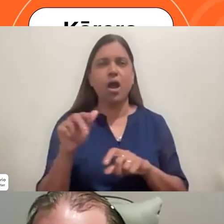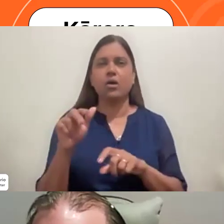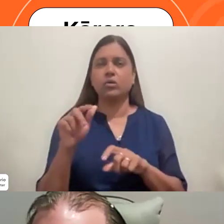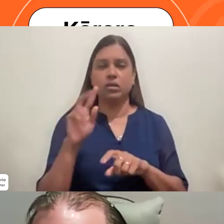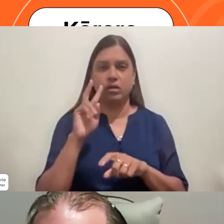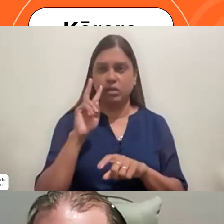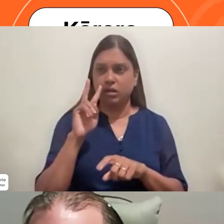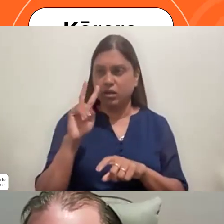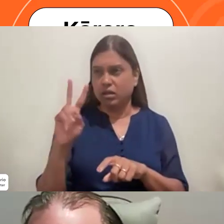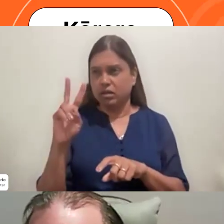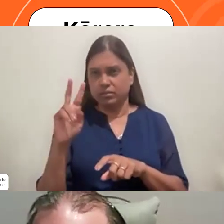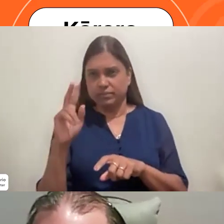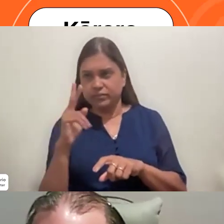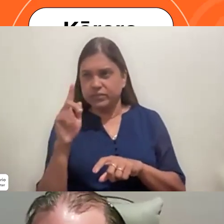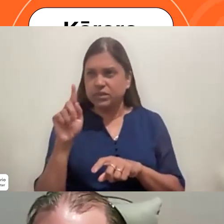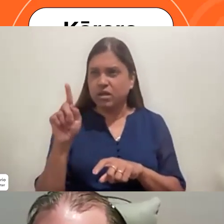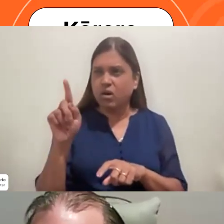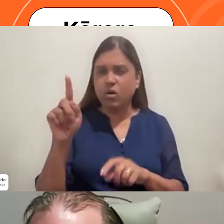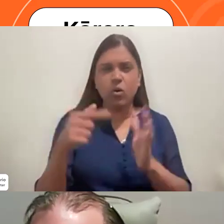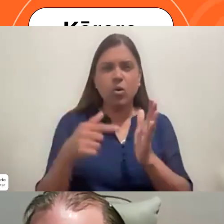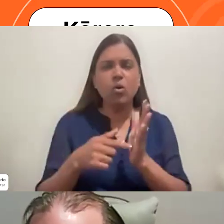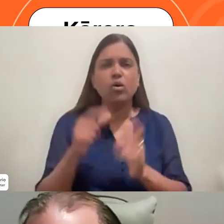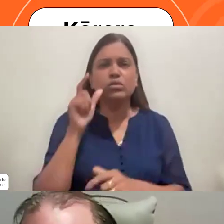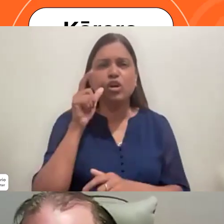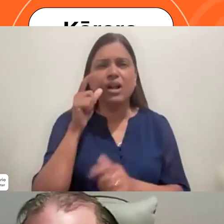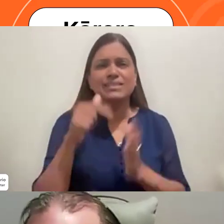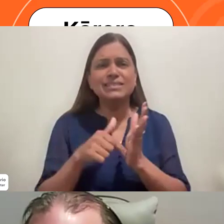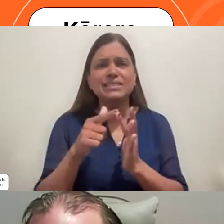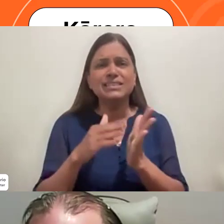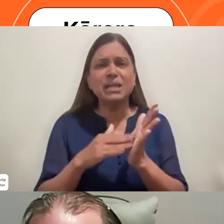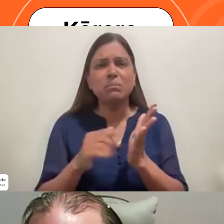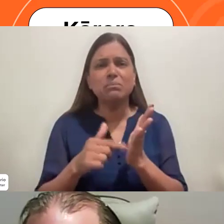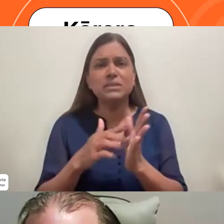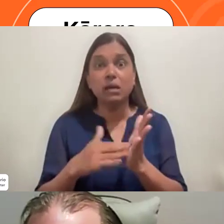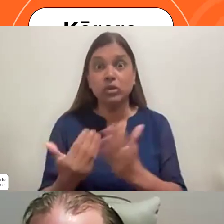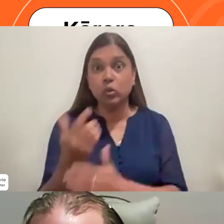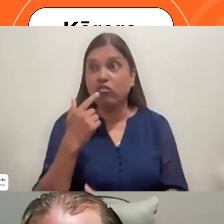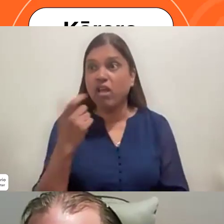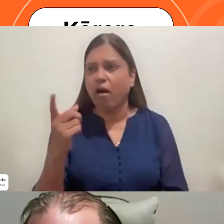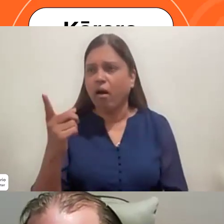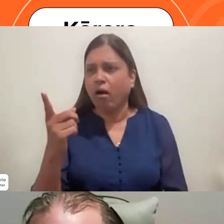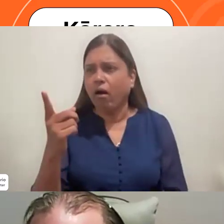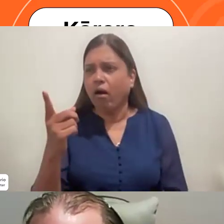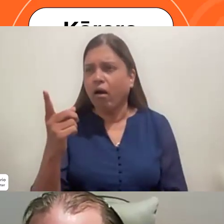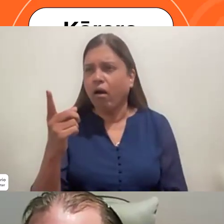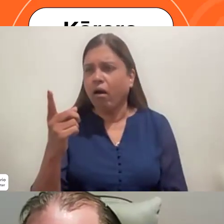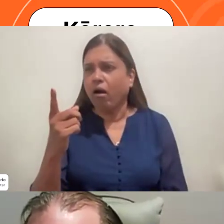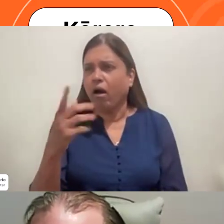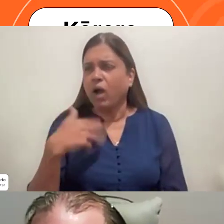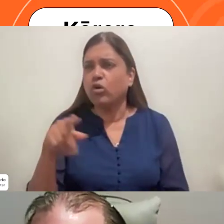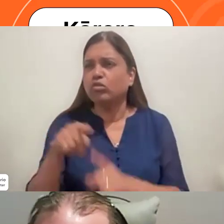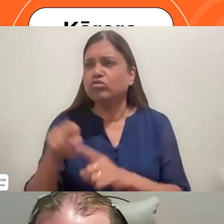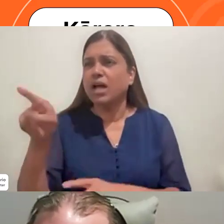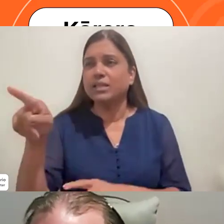display with a new flavour of Tim Tam and think, oh, I want to try that. I never had that ability